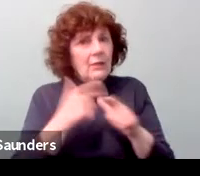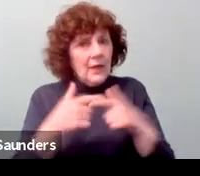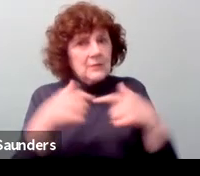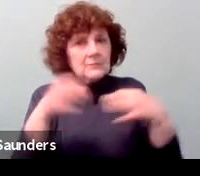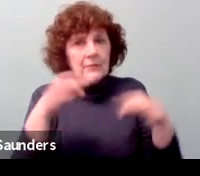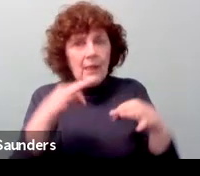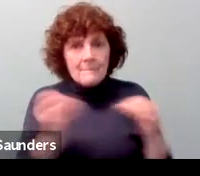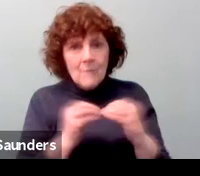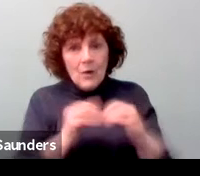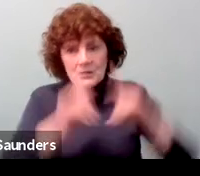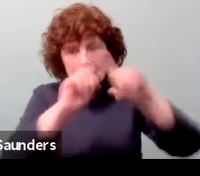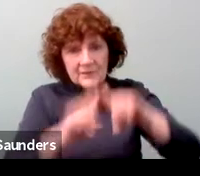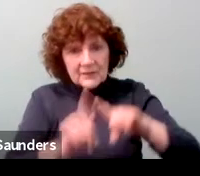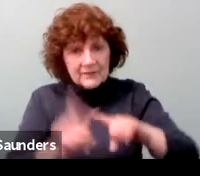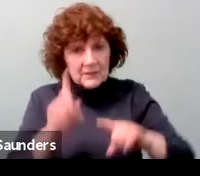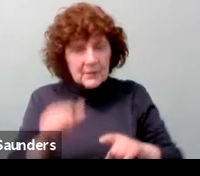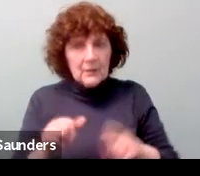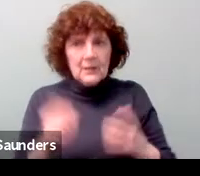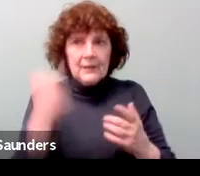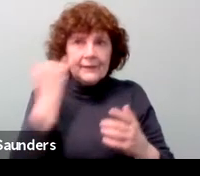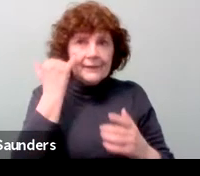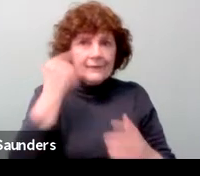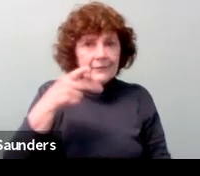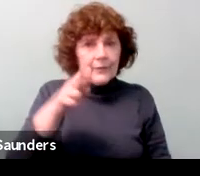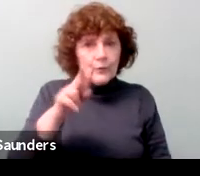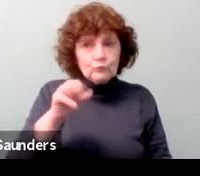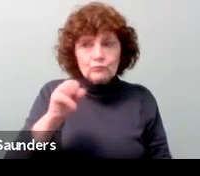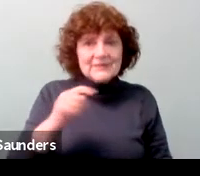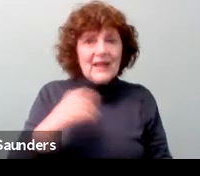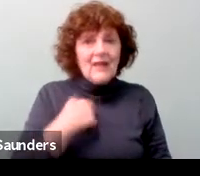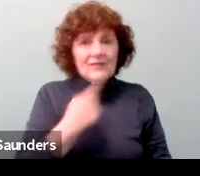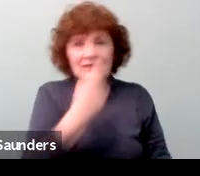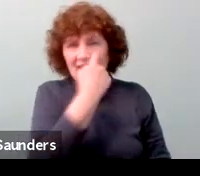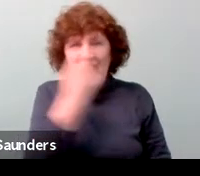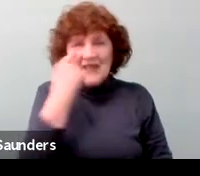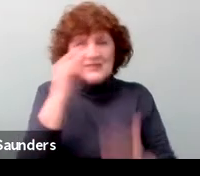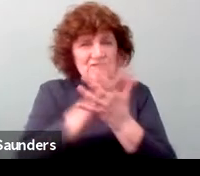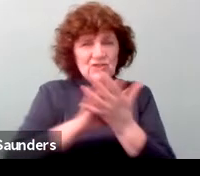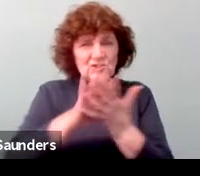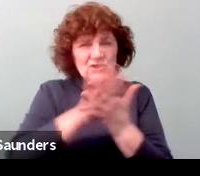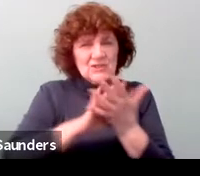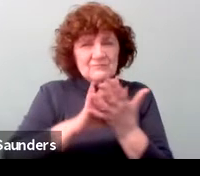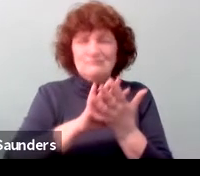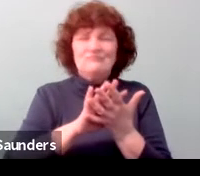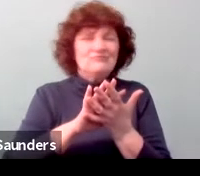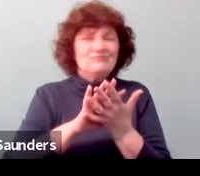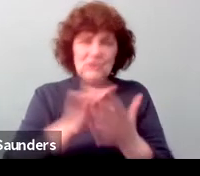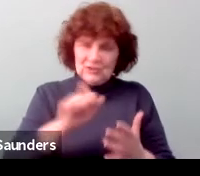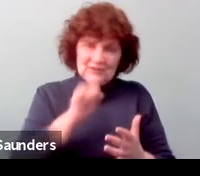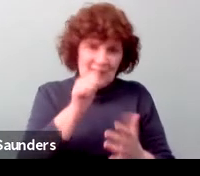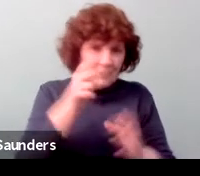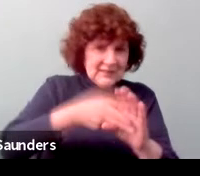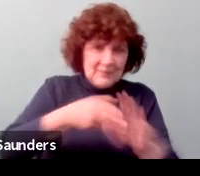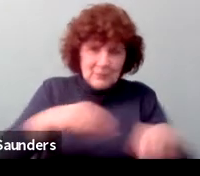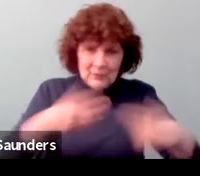disabilities. A priest who has clouded, blurry vision shouldn't participate